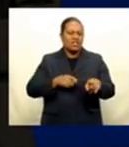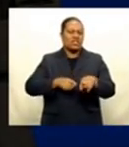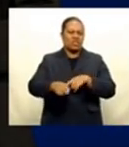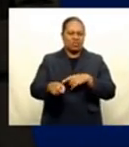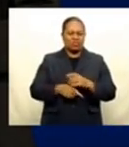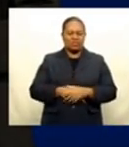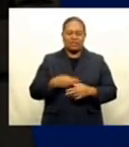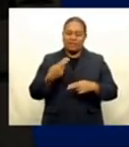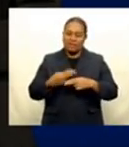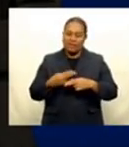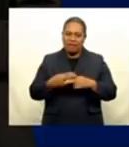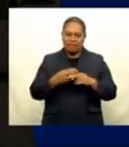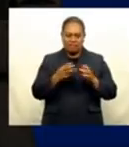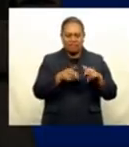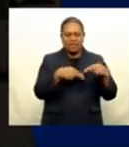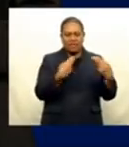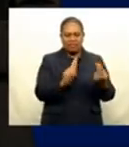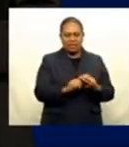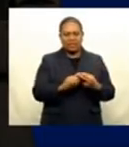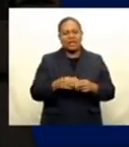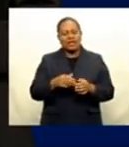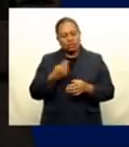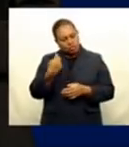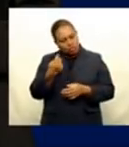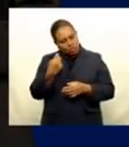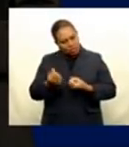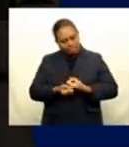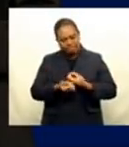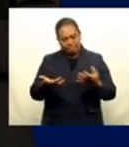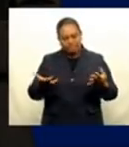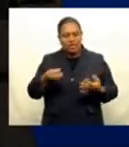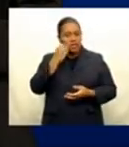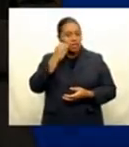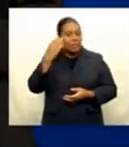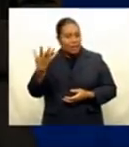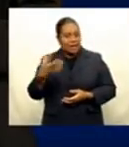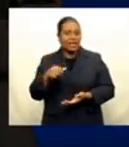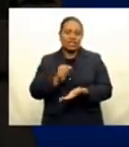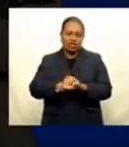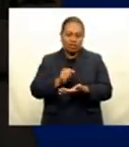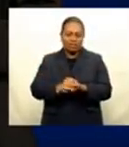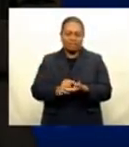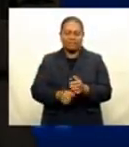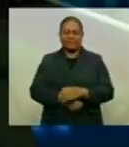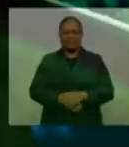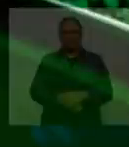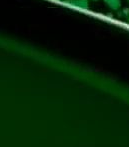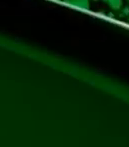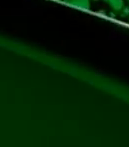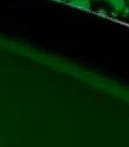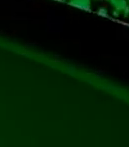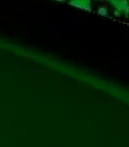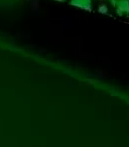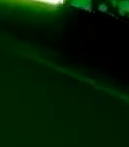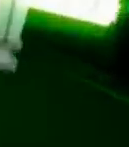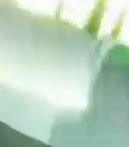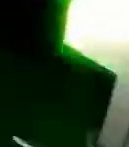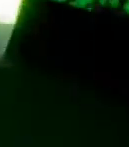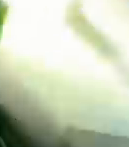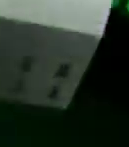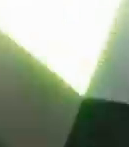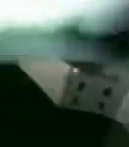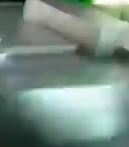rice farming households, will soon be available in supermarkets and stores. Eleanor Terangaivu has more.